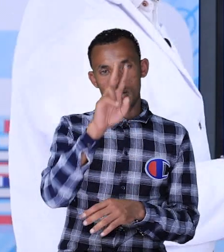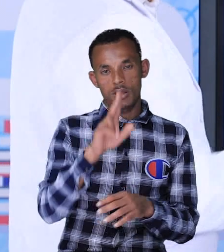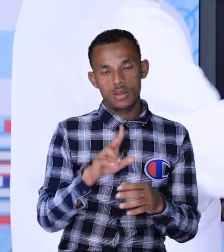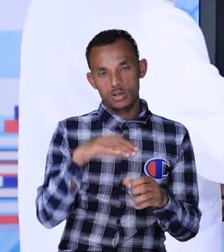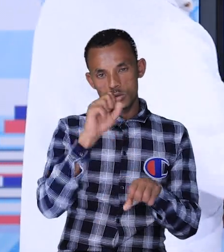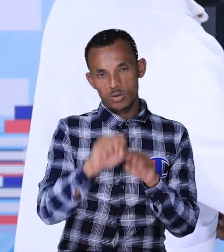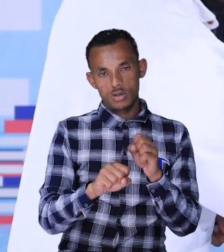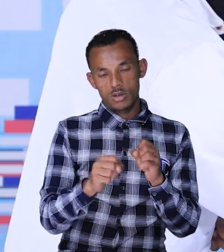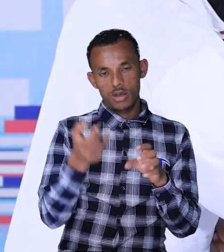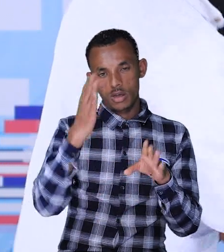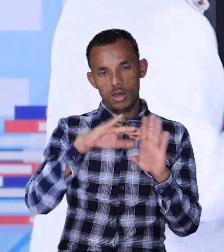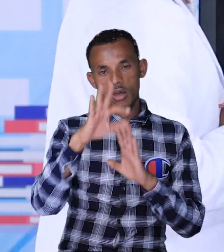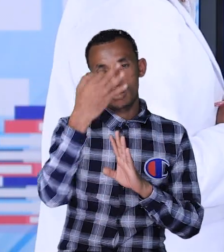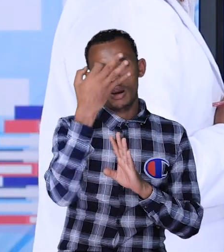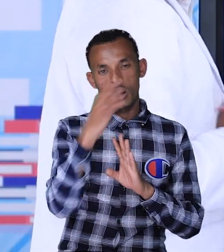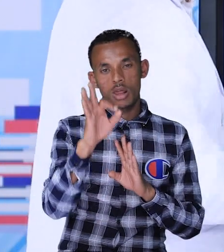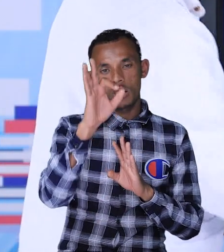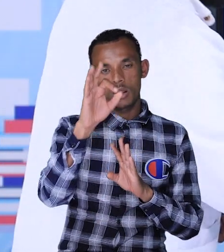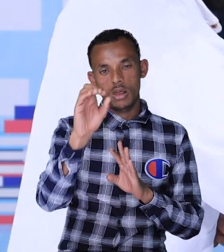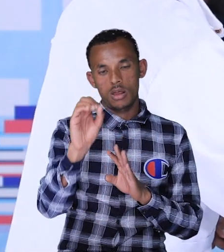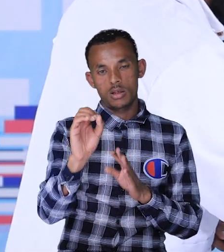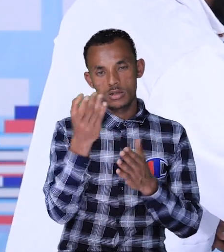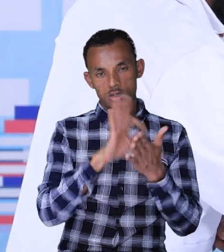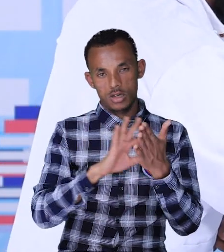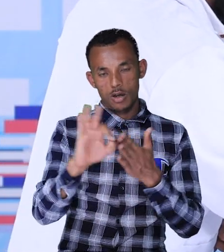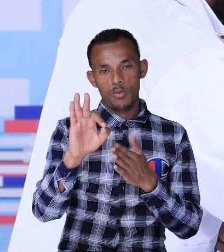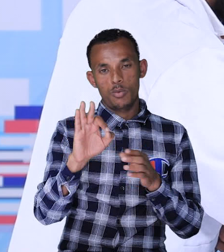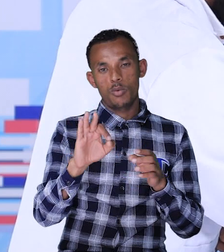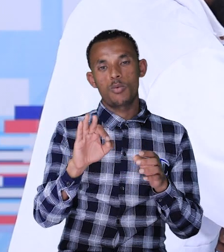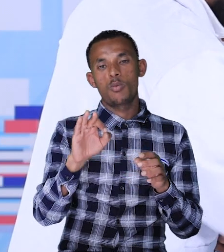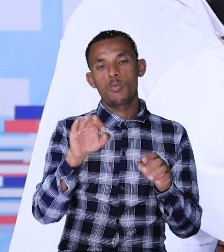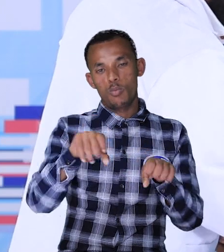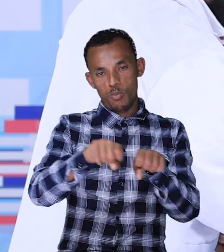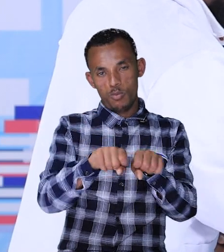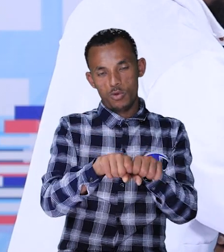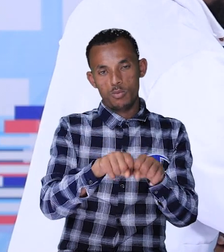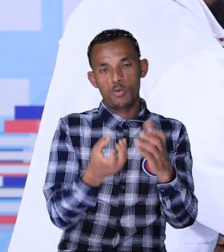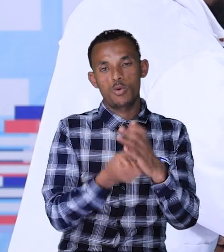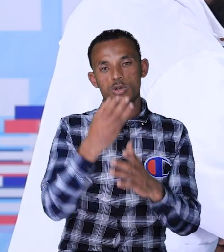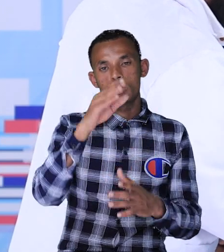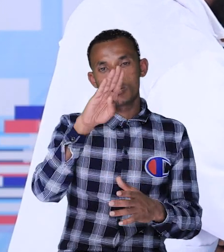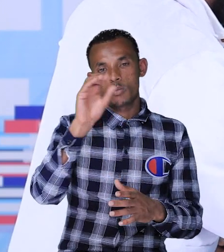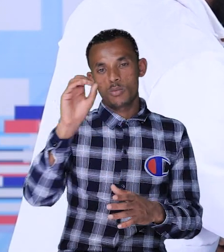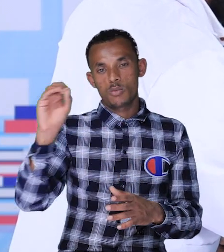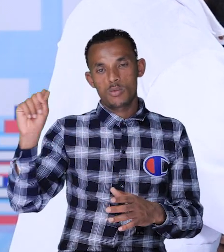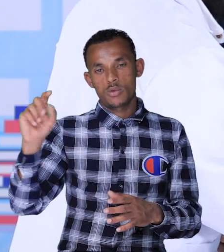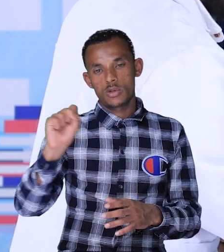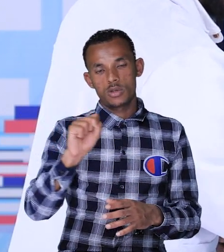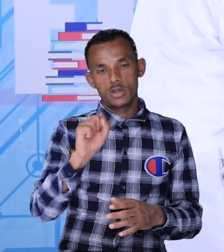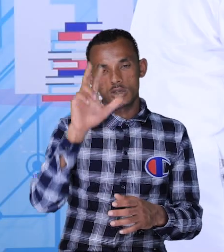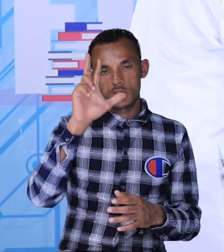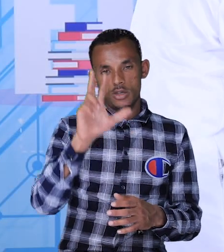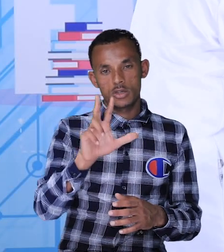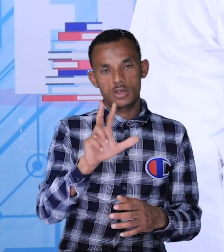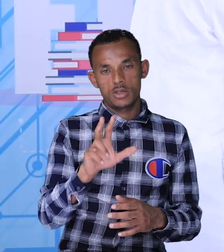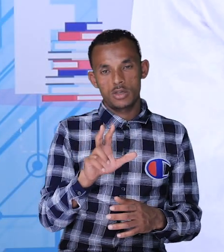So, in 1990, the number of boots produced is 3, if you remember. The number of boots, it